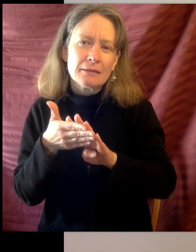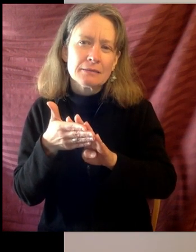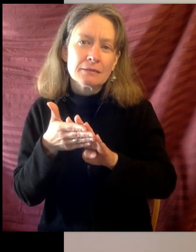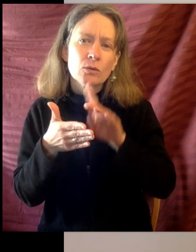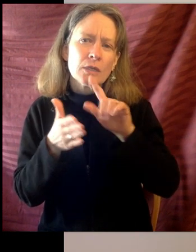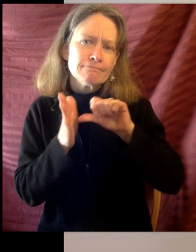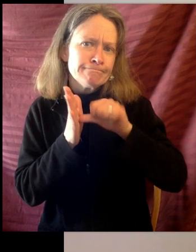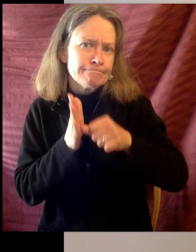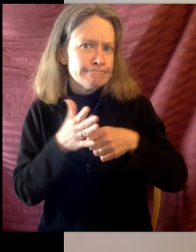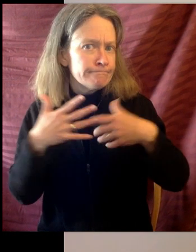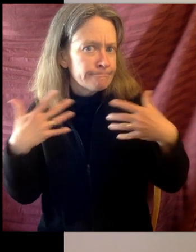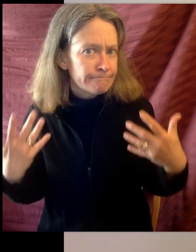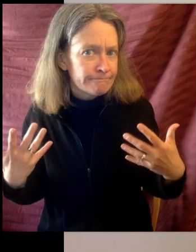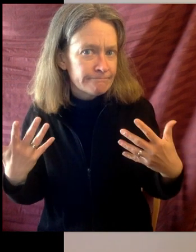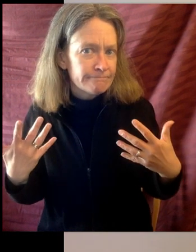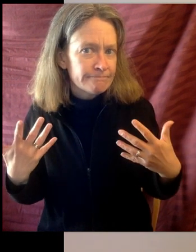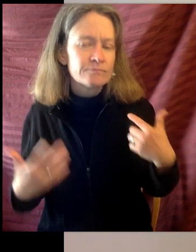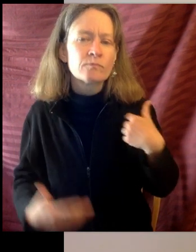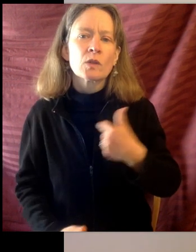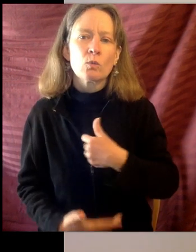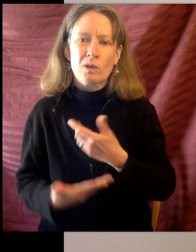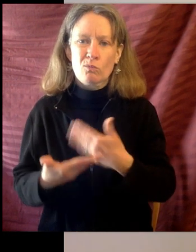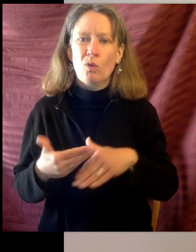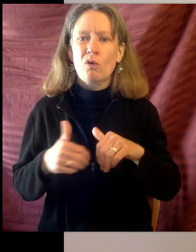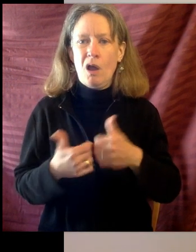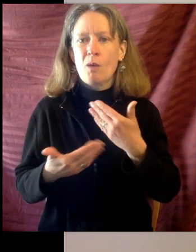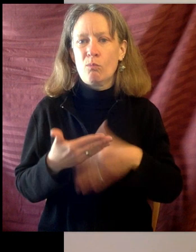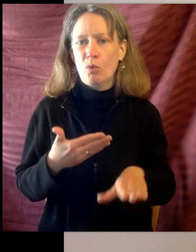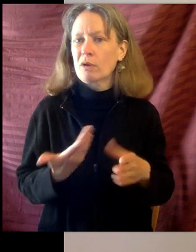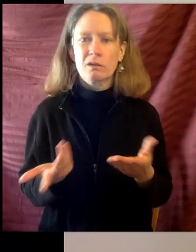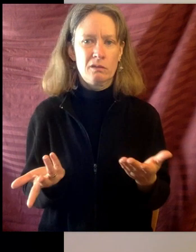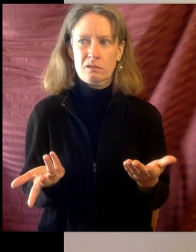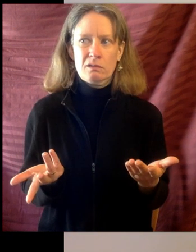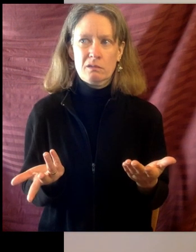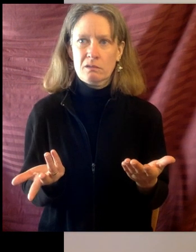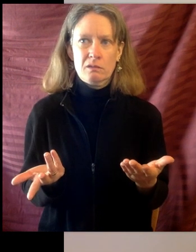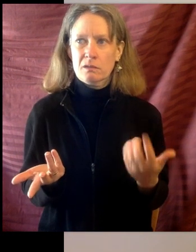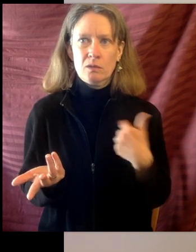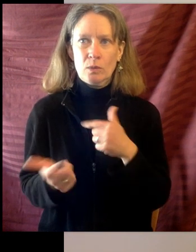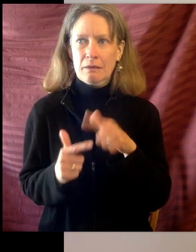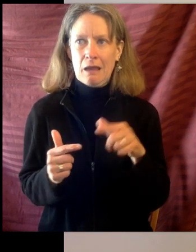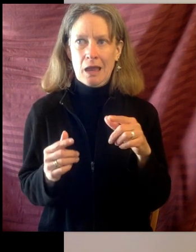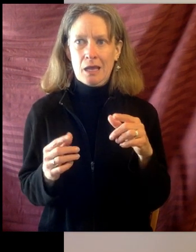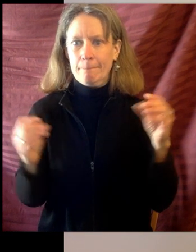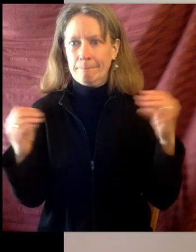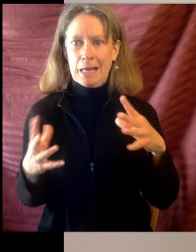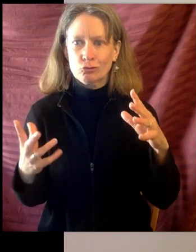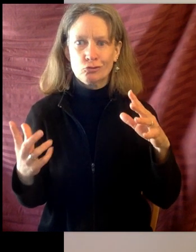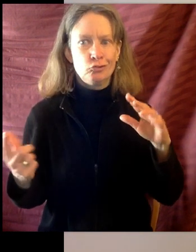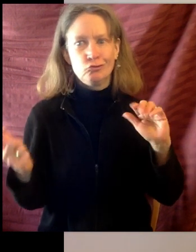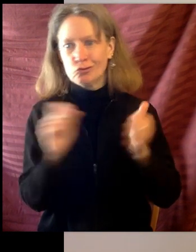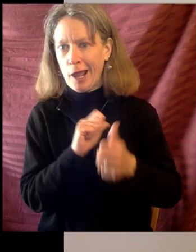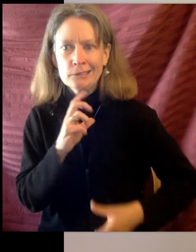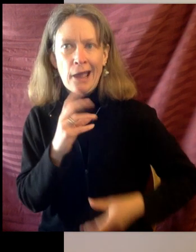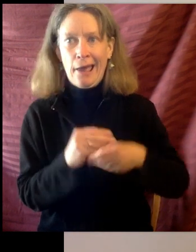is we are born the way we're born. We are never going to just magically mutate and have wings.